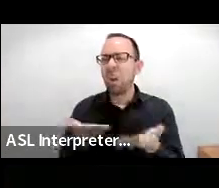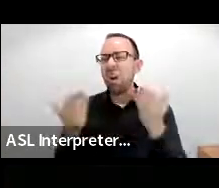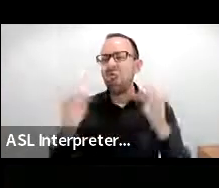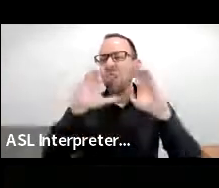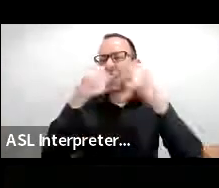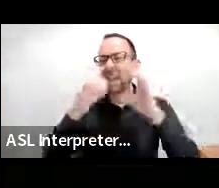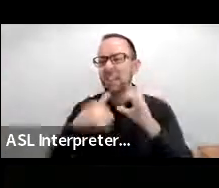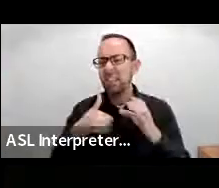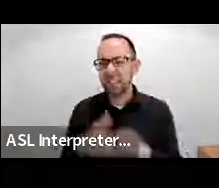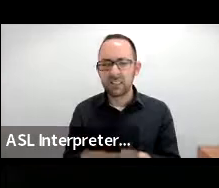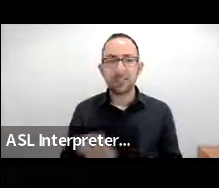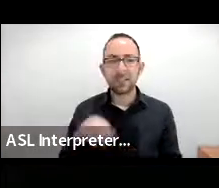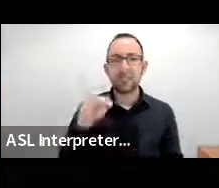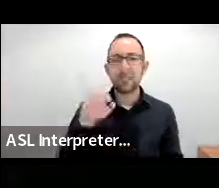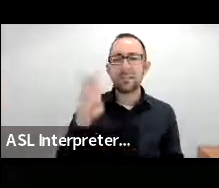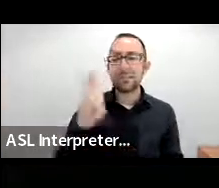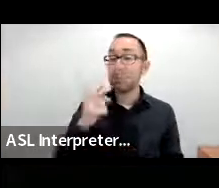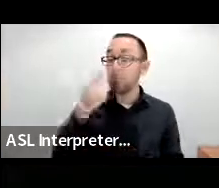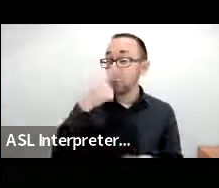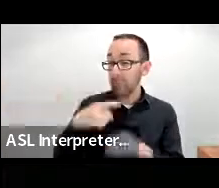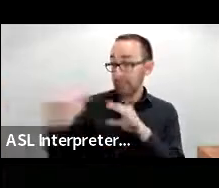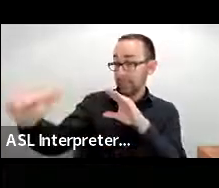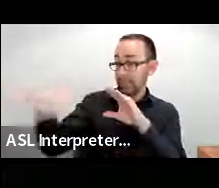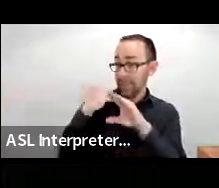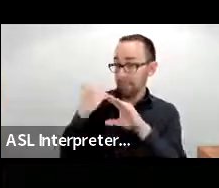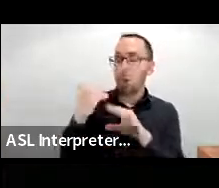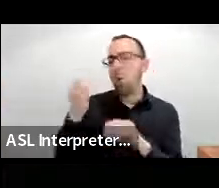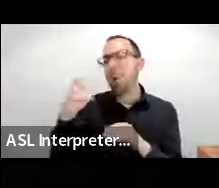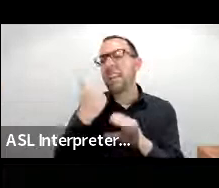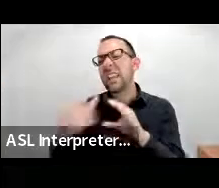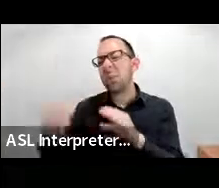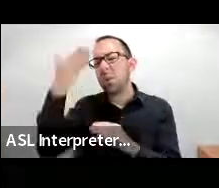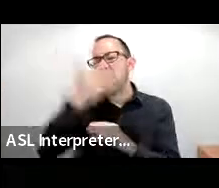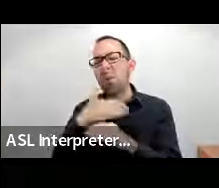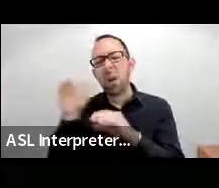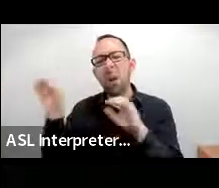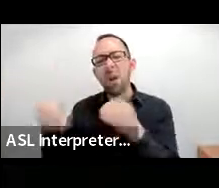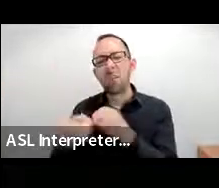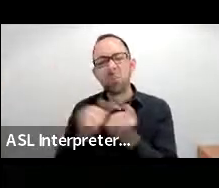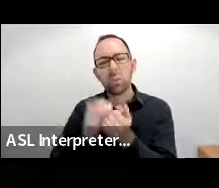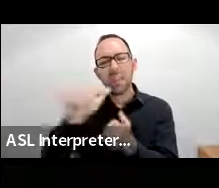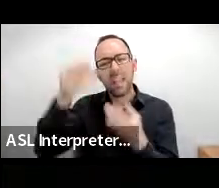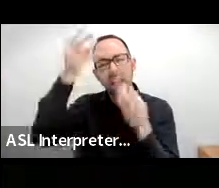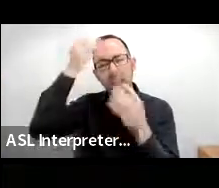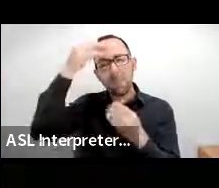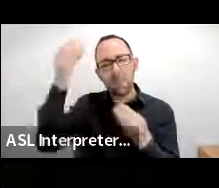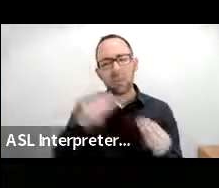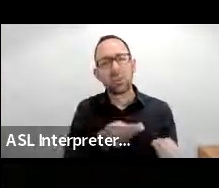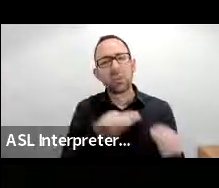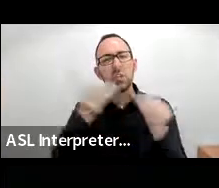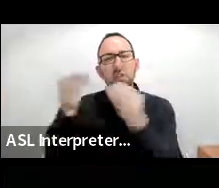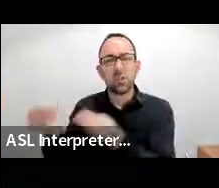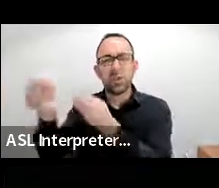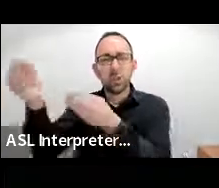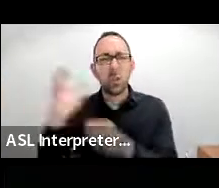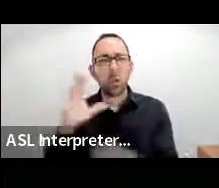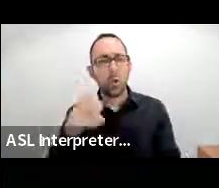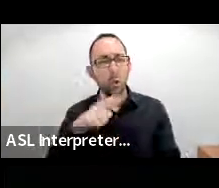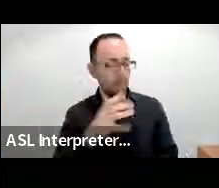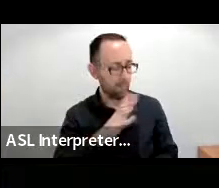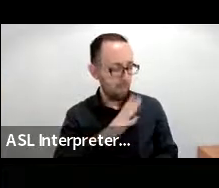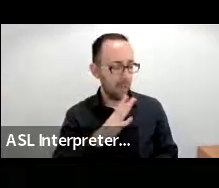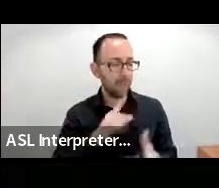just send an email with that information to the front office, and we will get it to the right people. Perfect. And then second